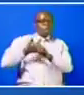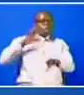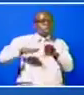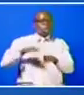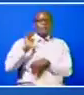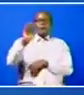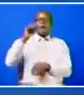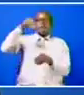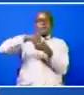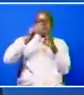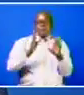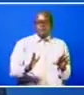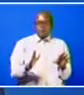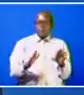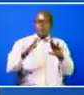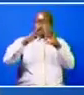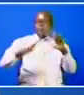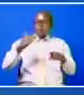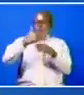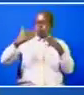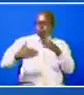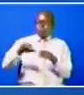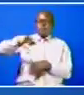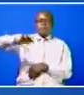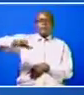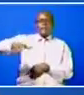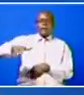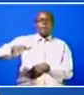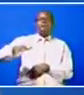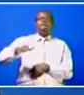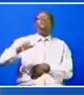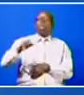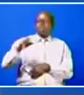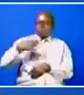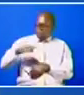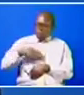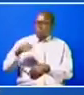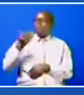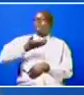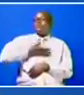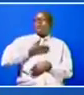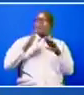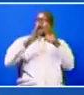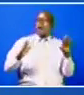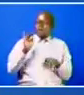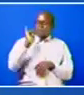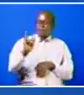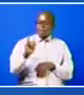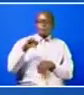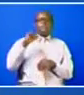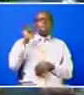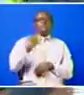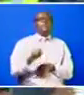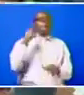to investors for massive housing construction in the county that will see low-income earners able to own houses at subsidized